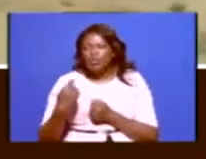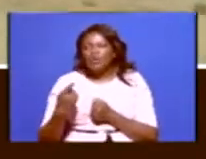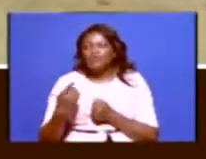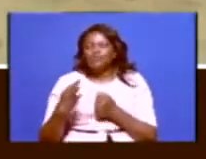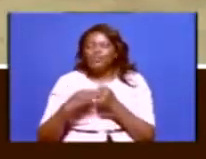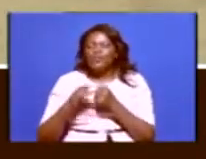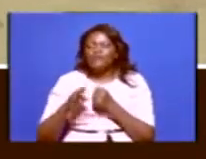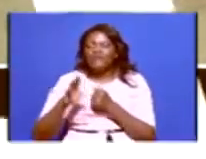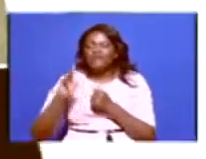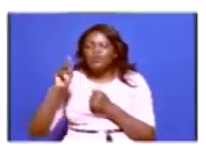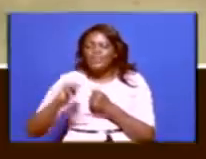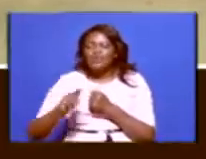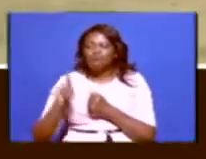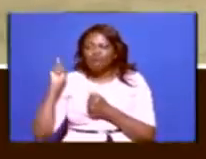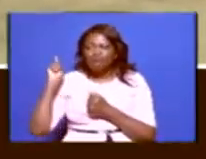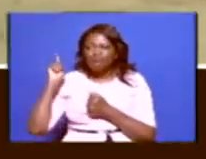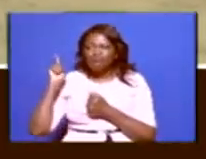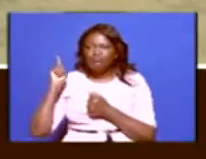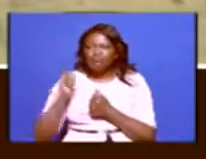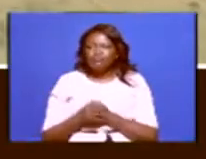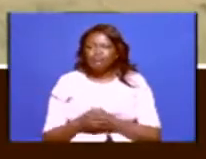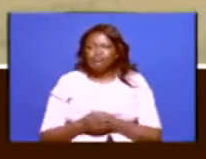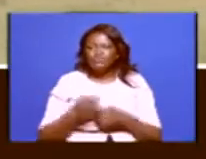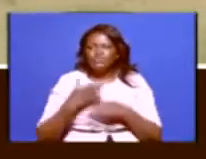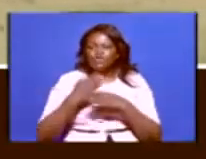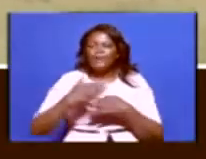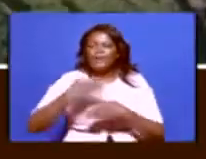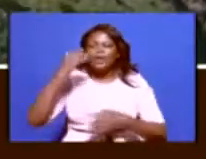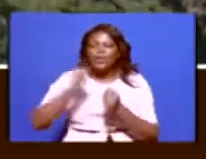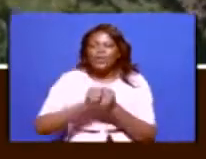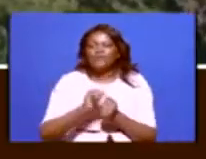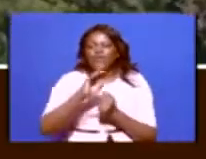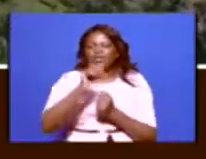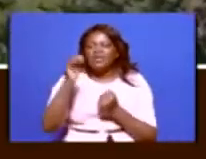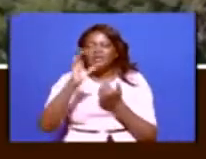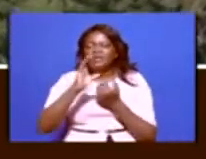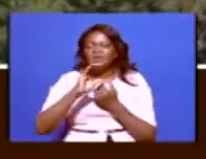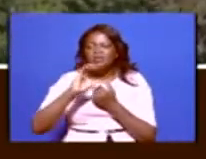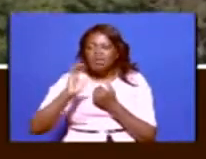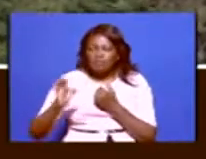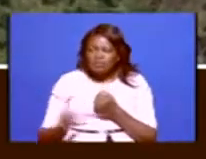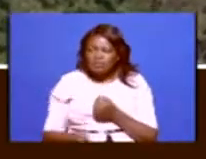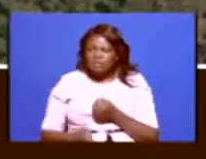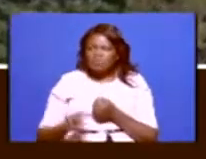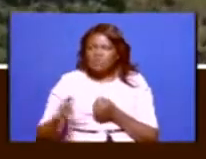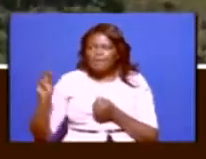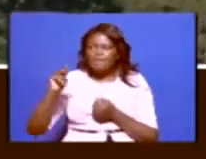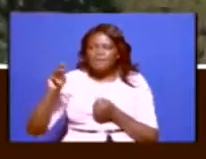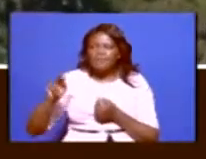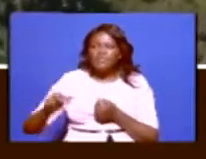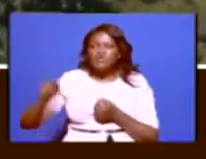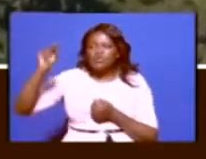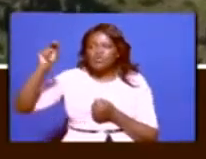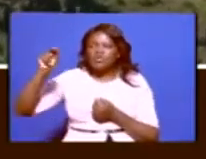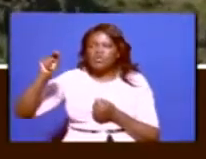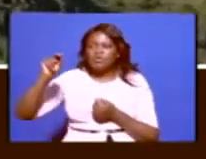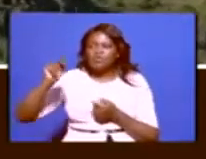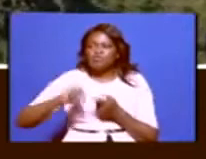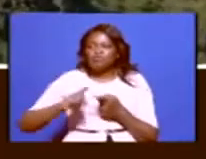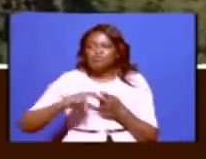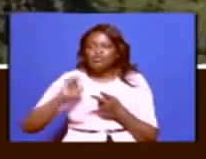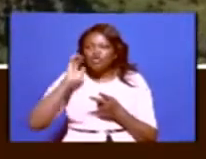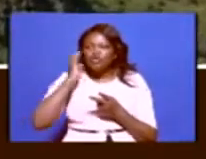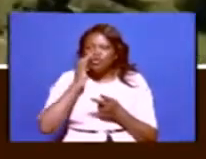20,182.5 kilometers squared. It shares its borders with four other counties: Marsabit to the north and northeast, Isiolo to the